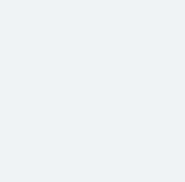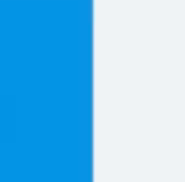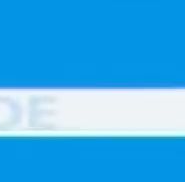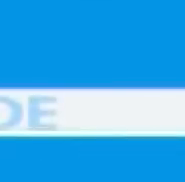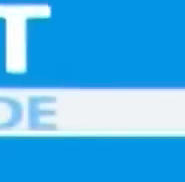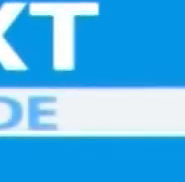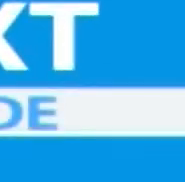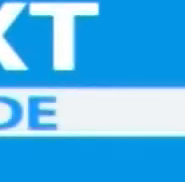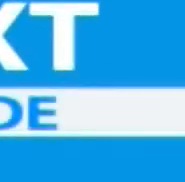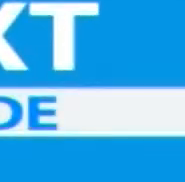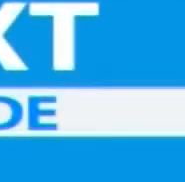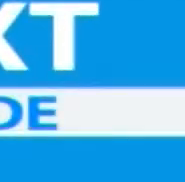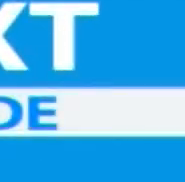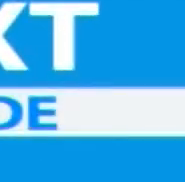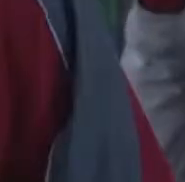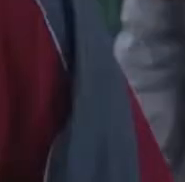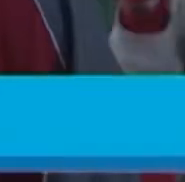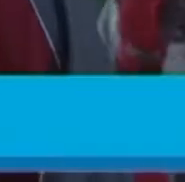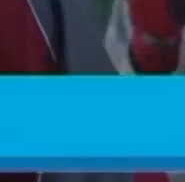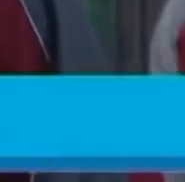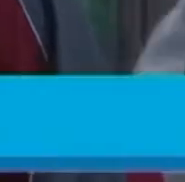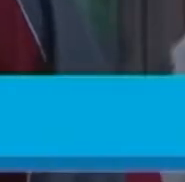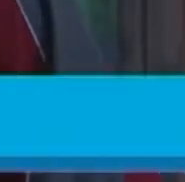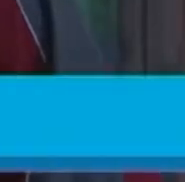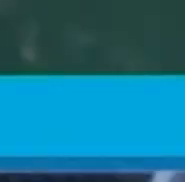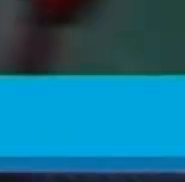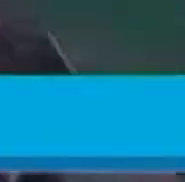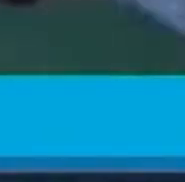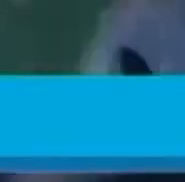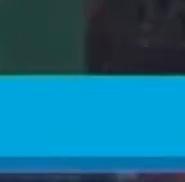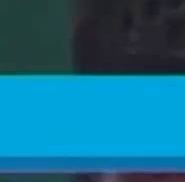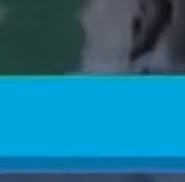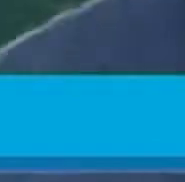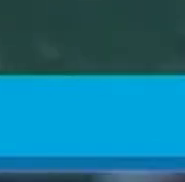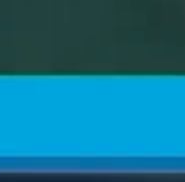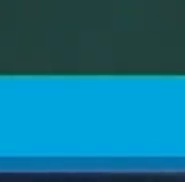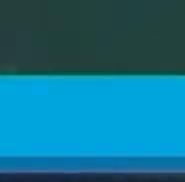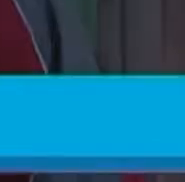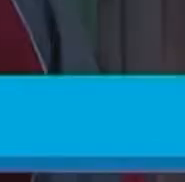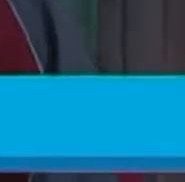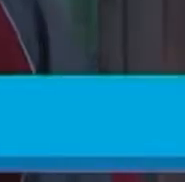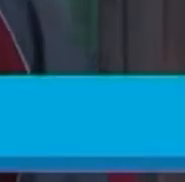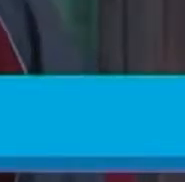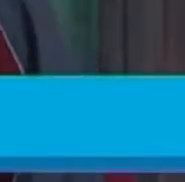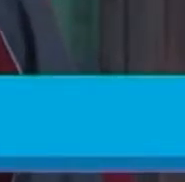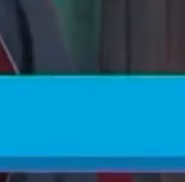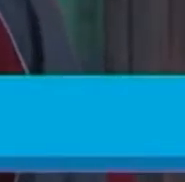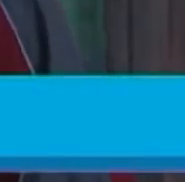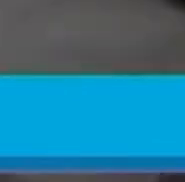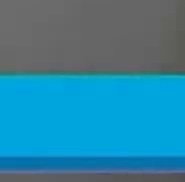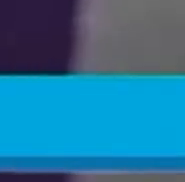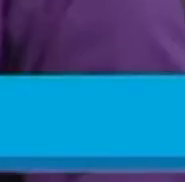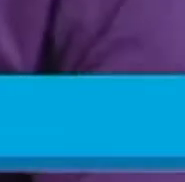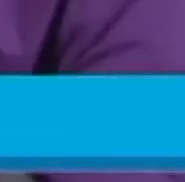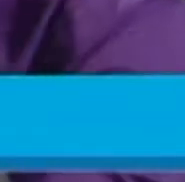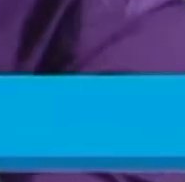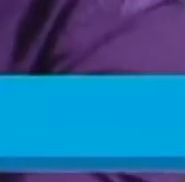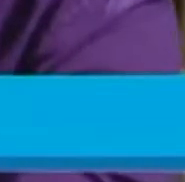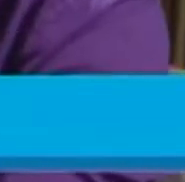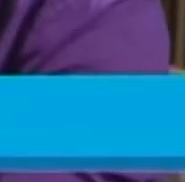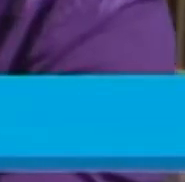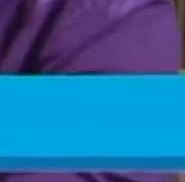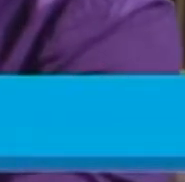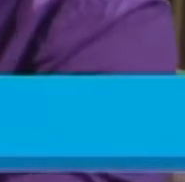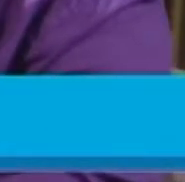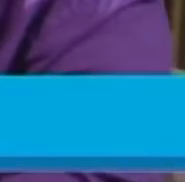Next episode of Corner. Nini niyo nafanya? Machamp uwa fight hivyo. What did he